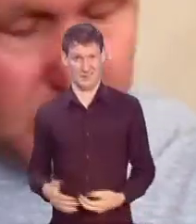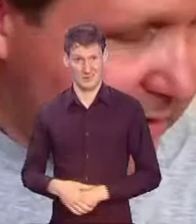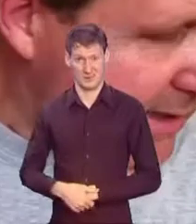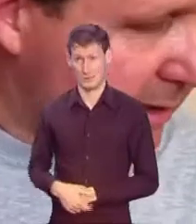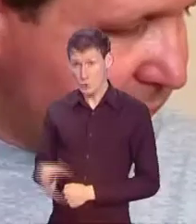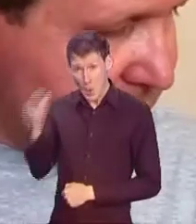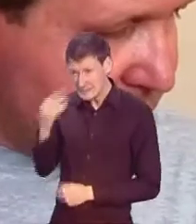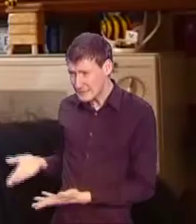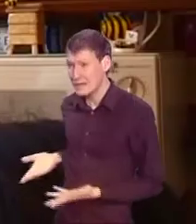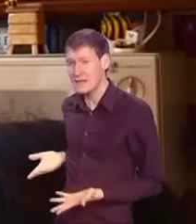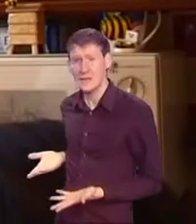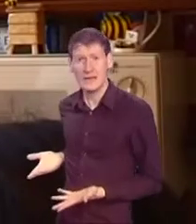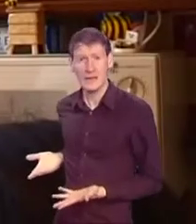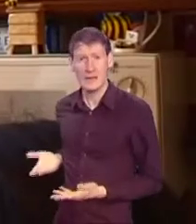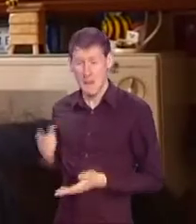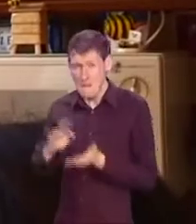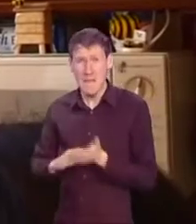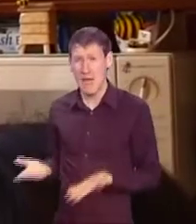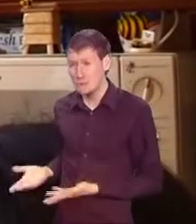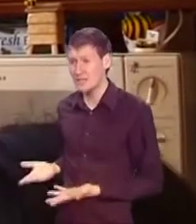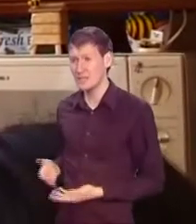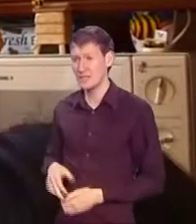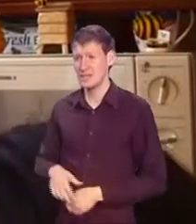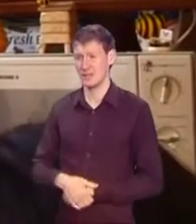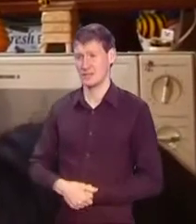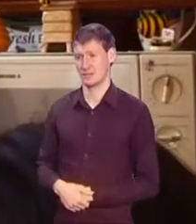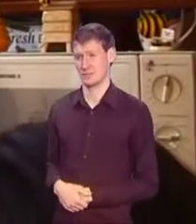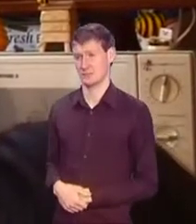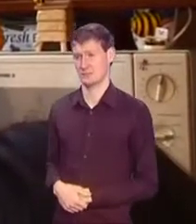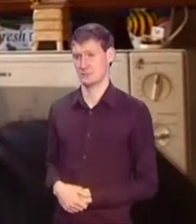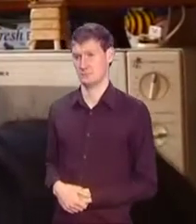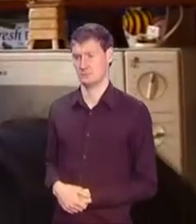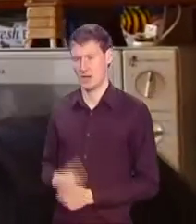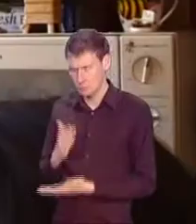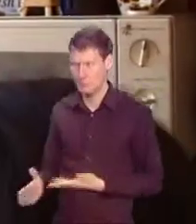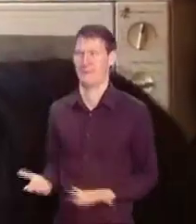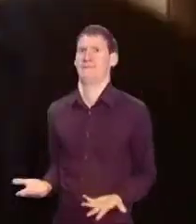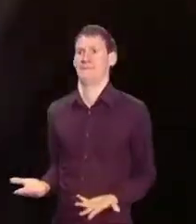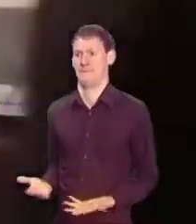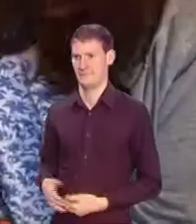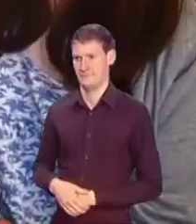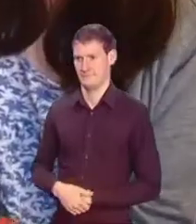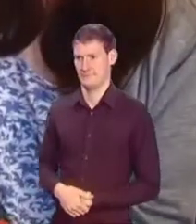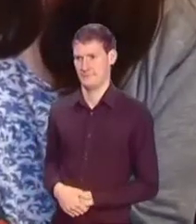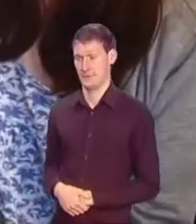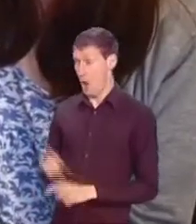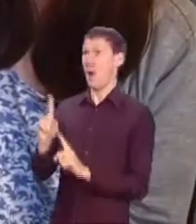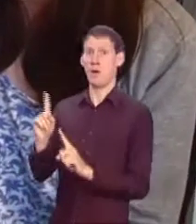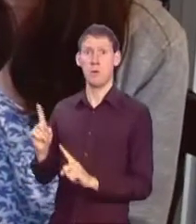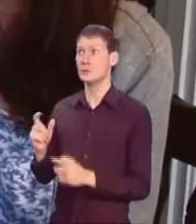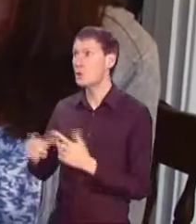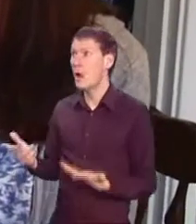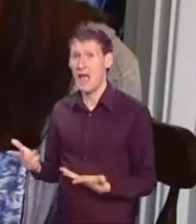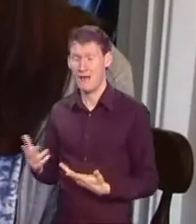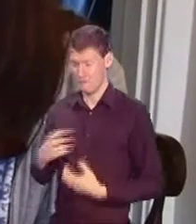Are you listening? Mary? I don't believe this. What are you doing?